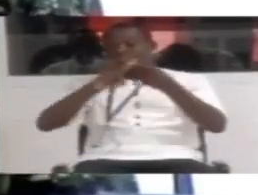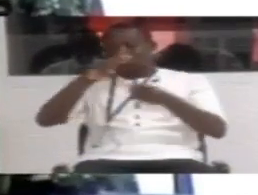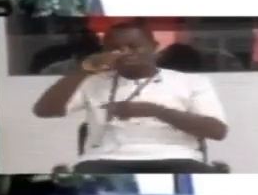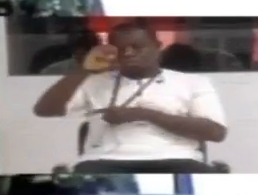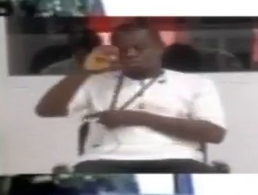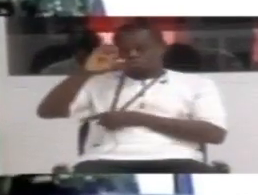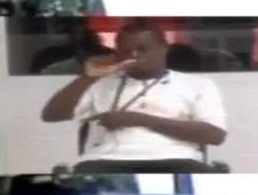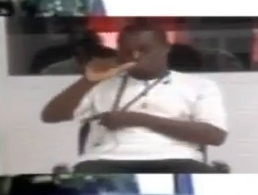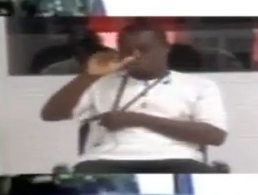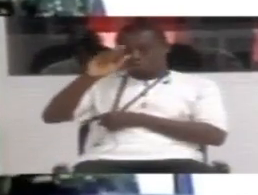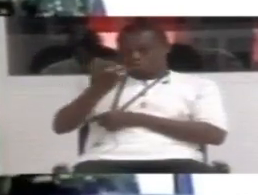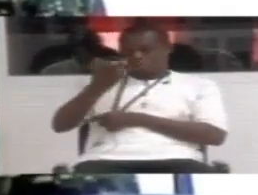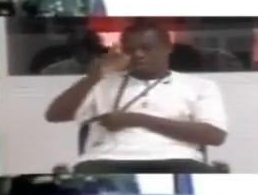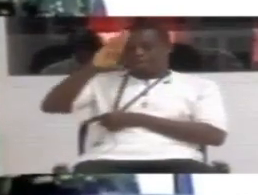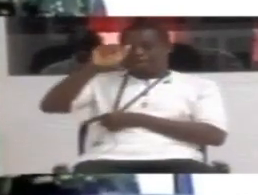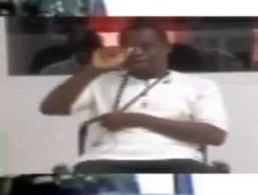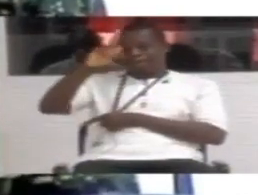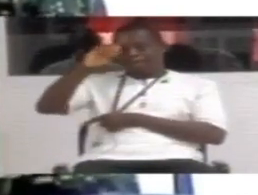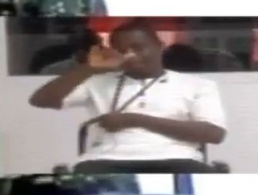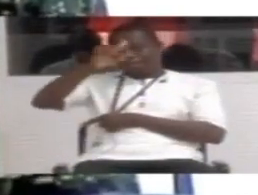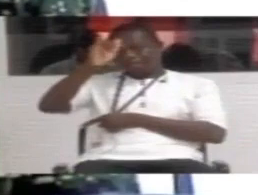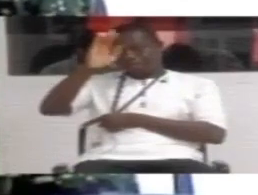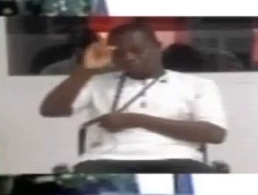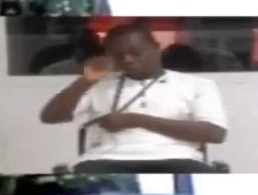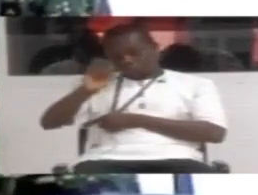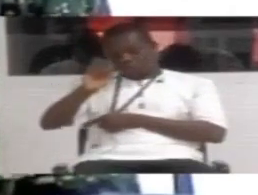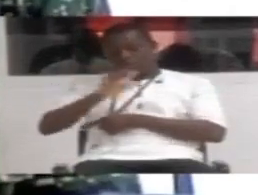leaders as like Noa Badji.